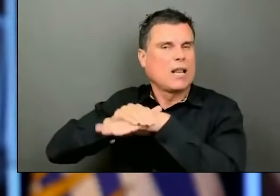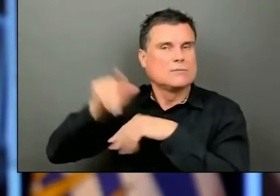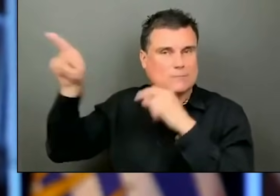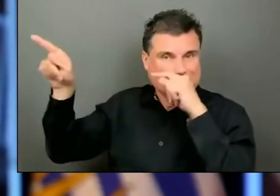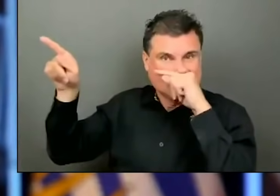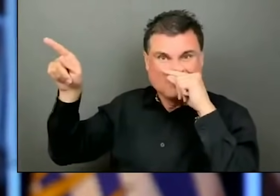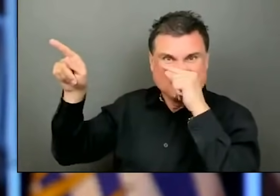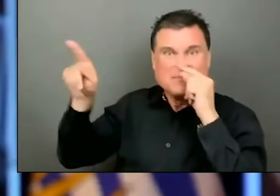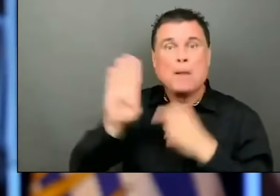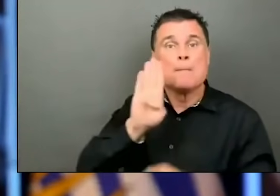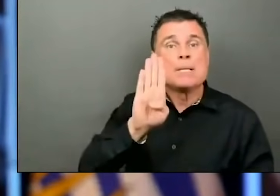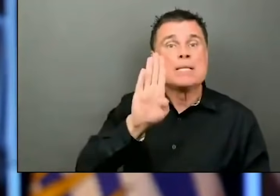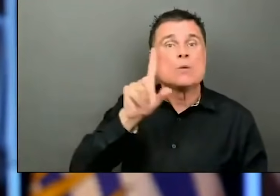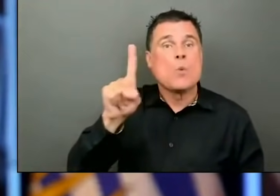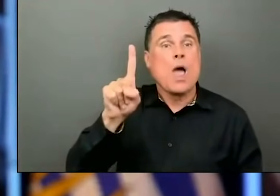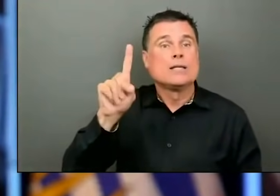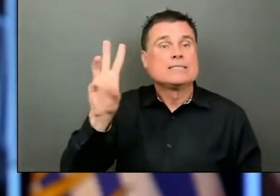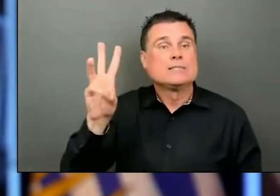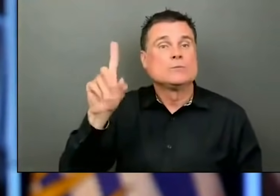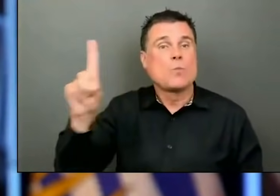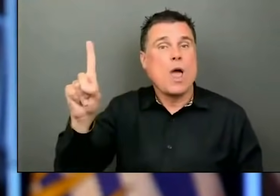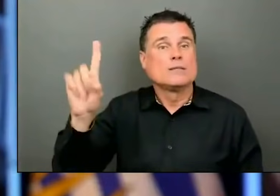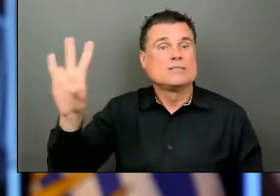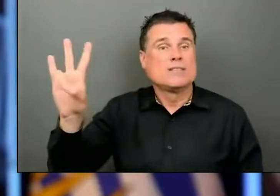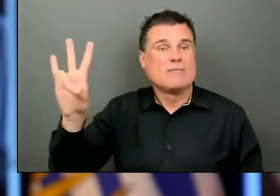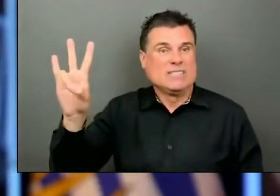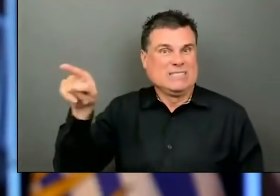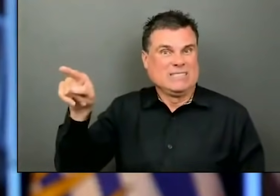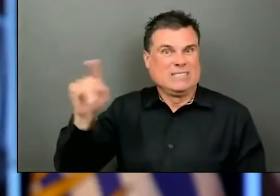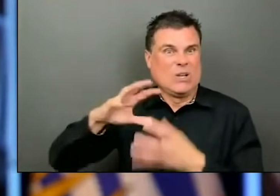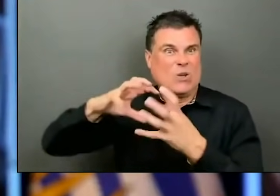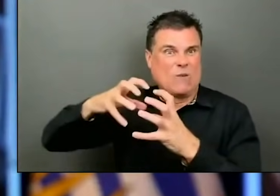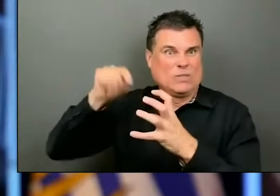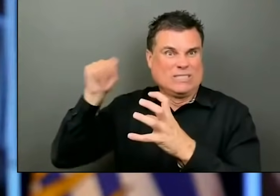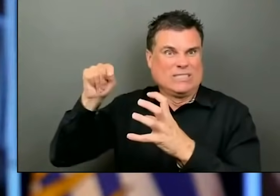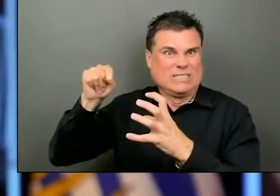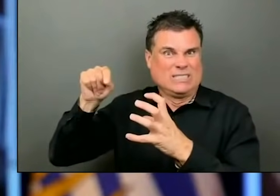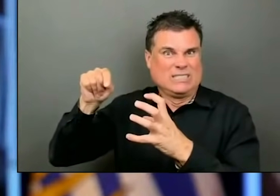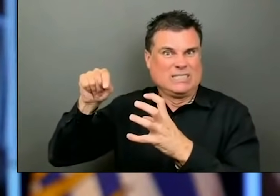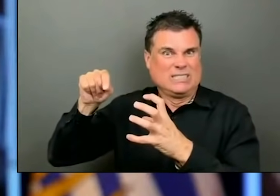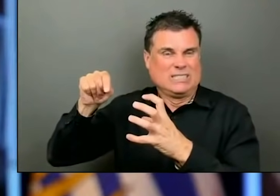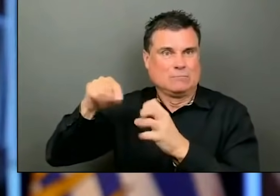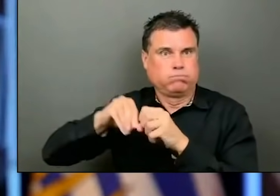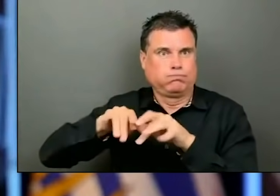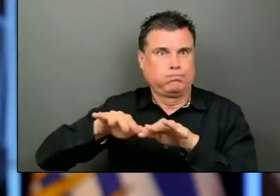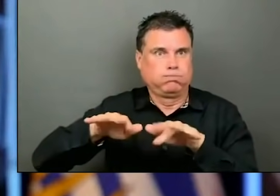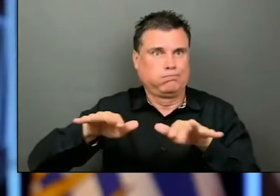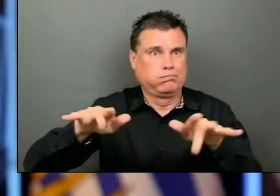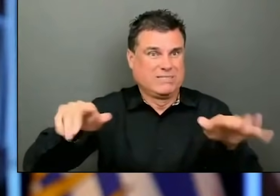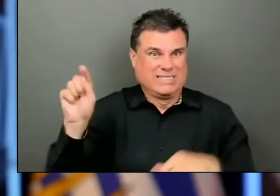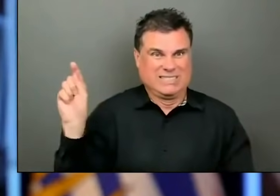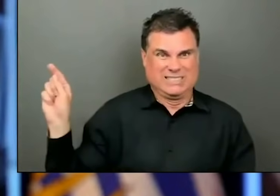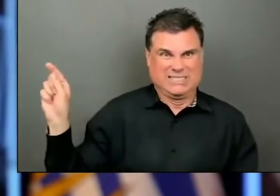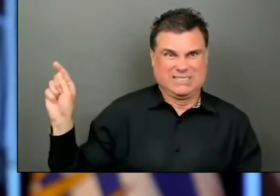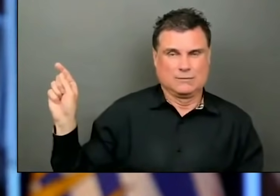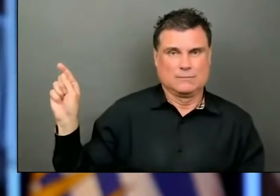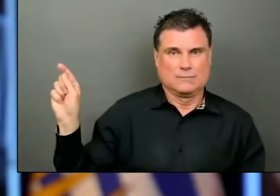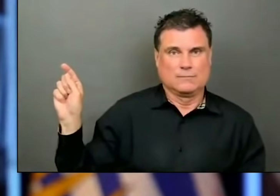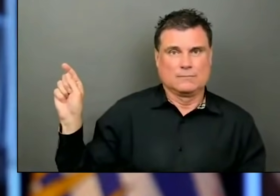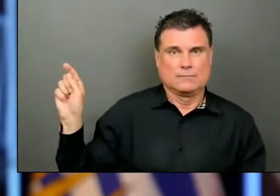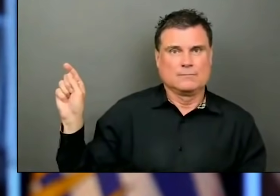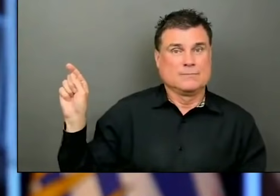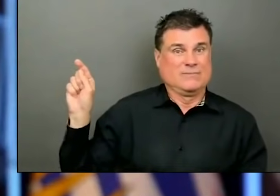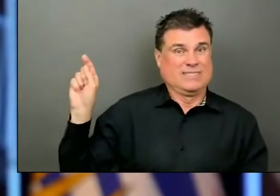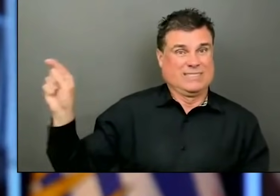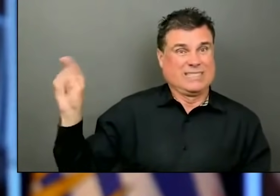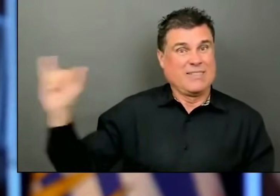B16172 variant, which is more transmissible. As I understand the study, as it's been reported, it says